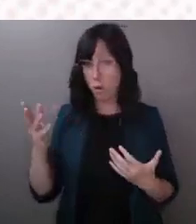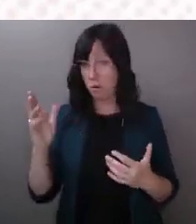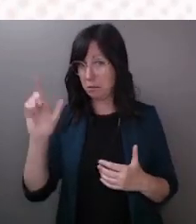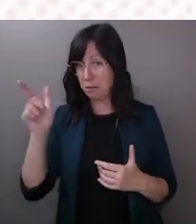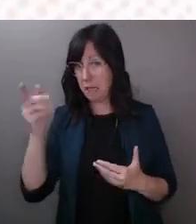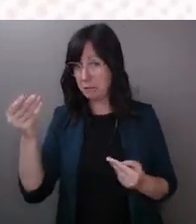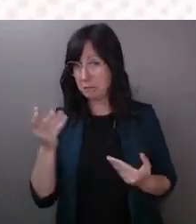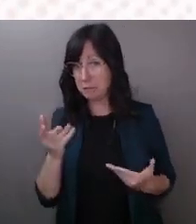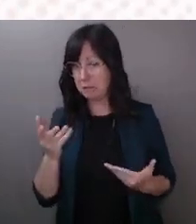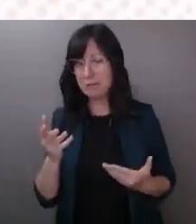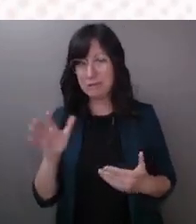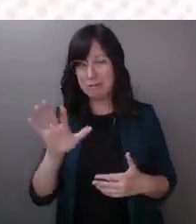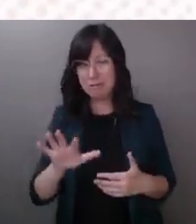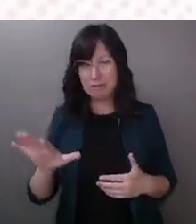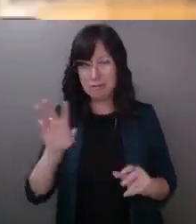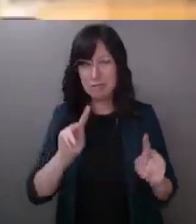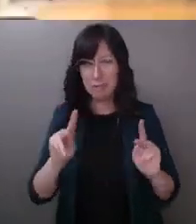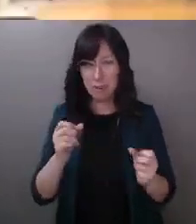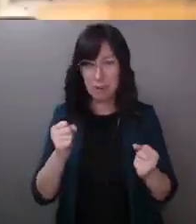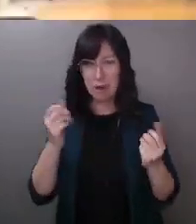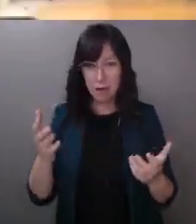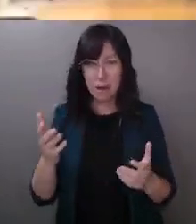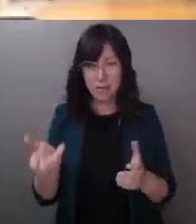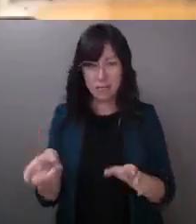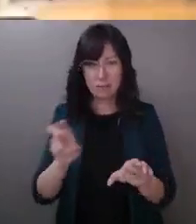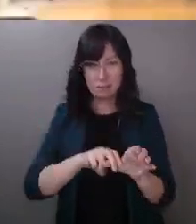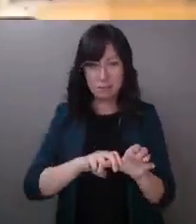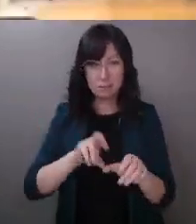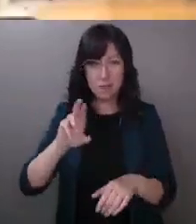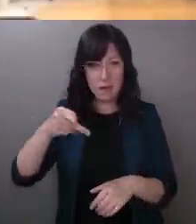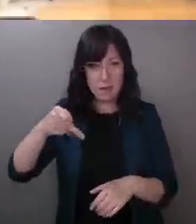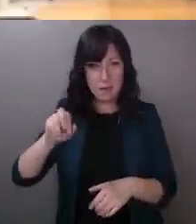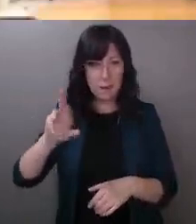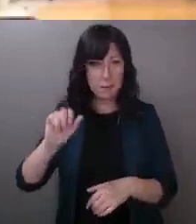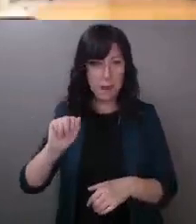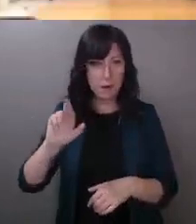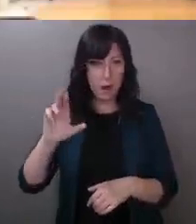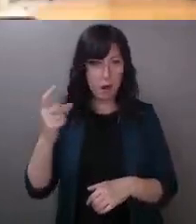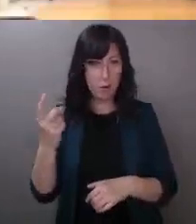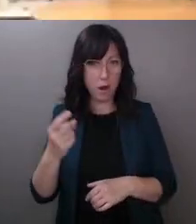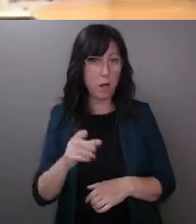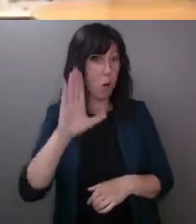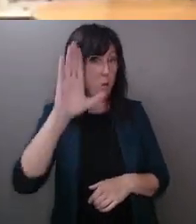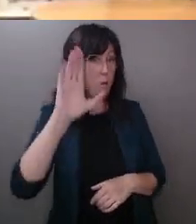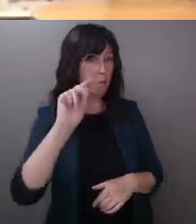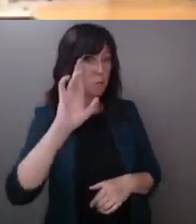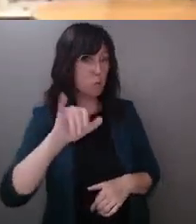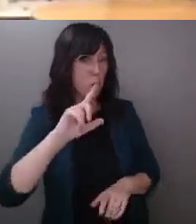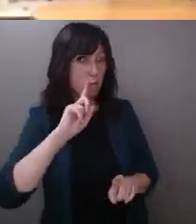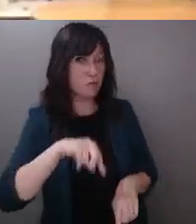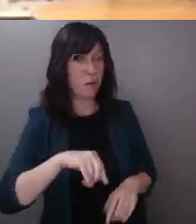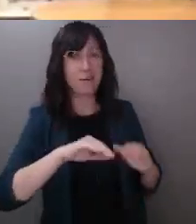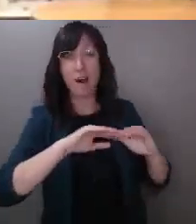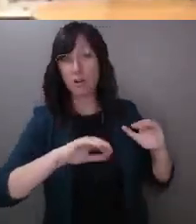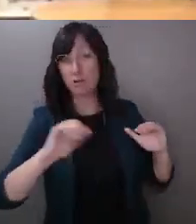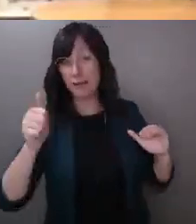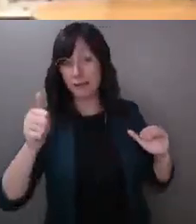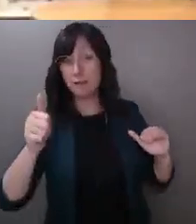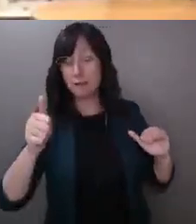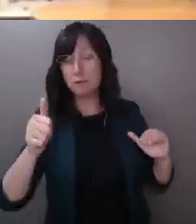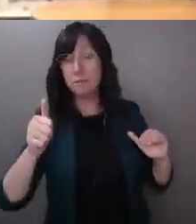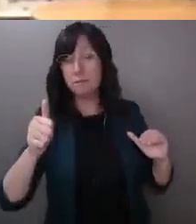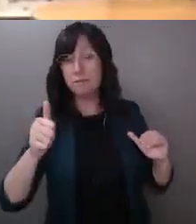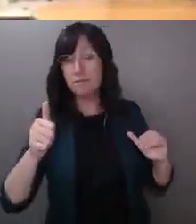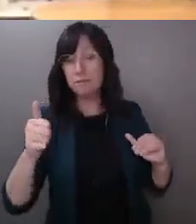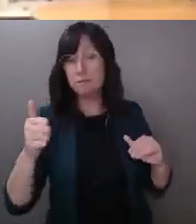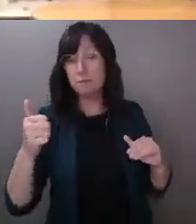Do you know approximately how many people used the R1 para while it was available? Yeah, I can answer the question. It was less than 10 that we've seen so